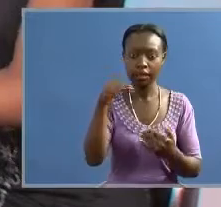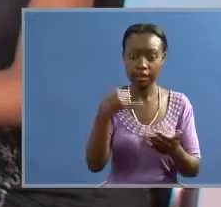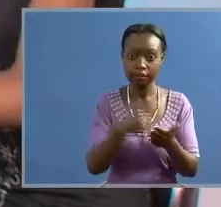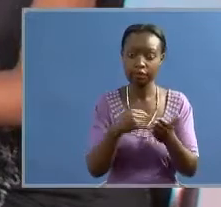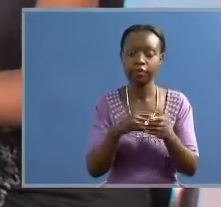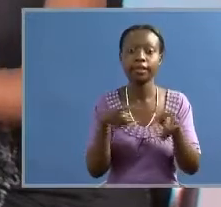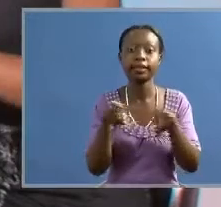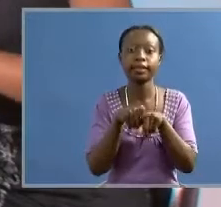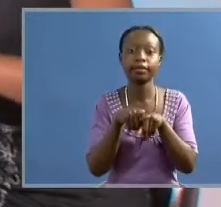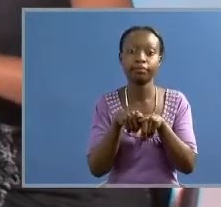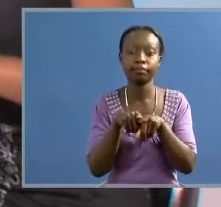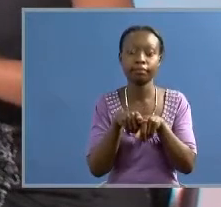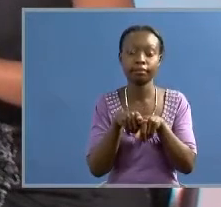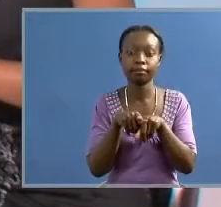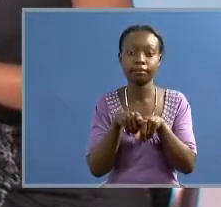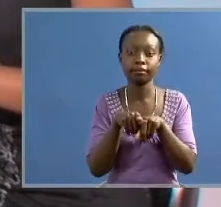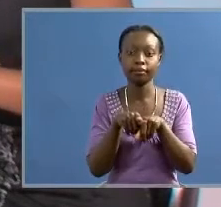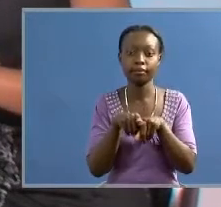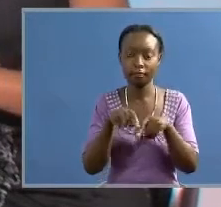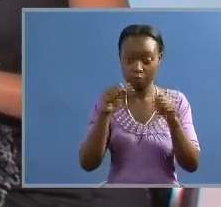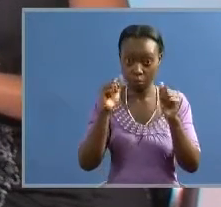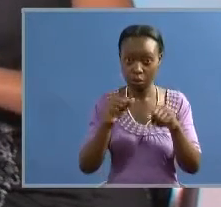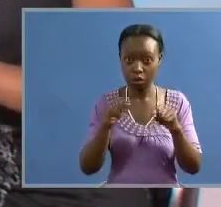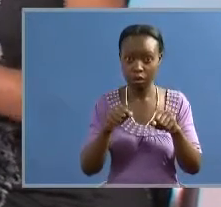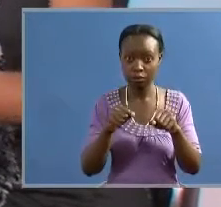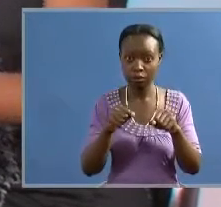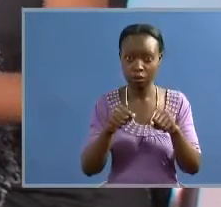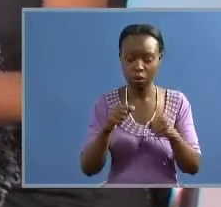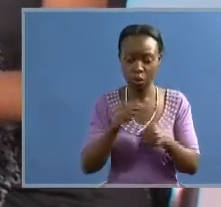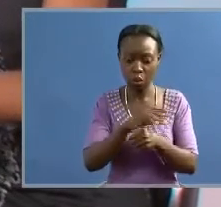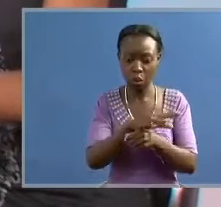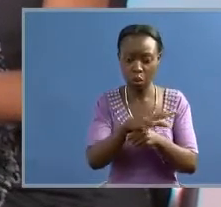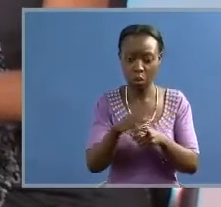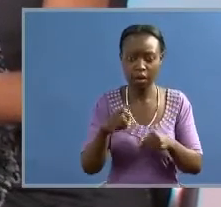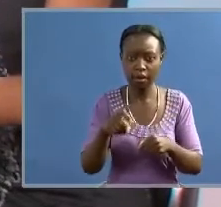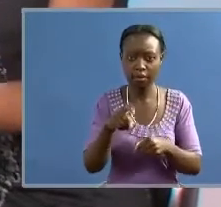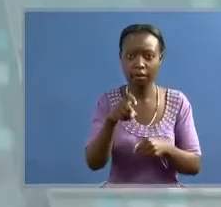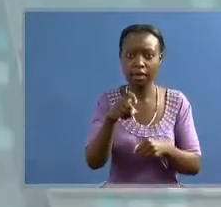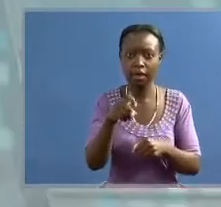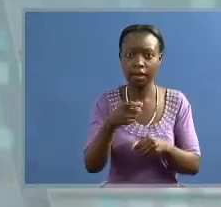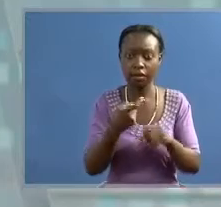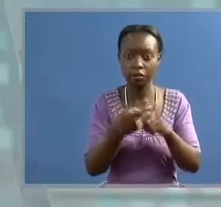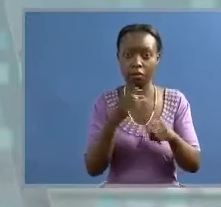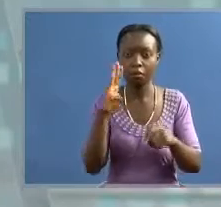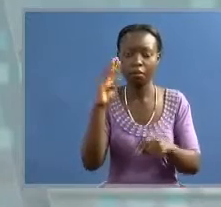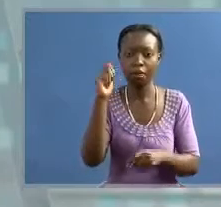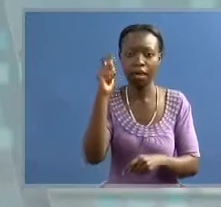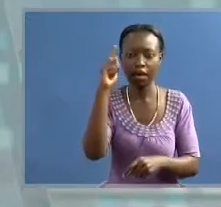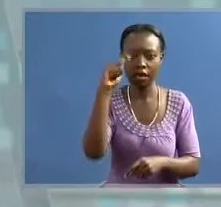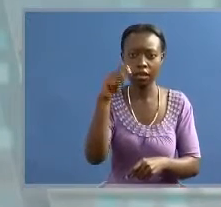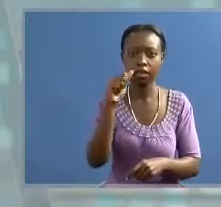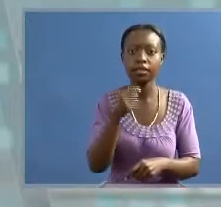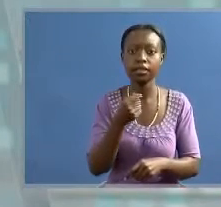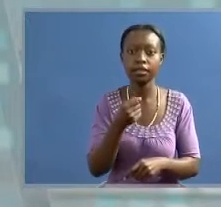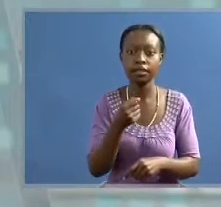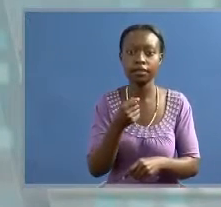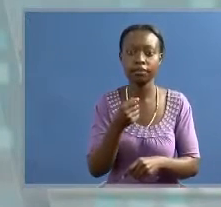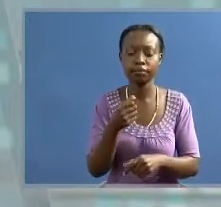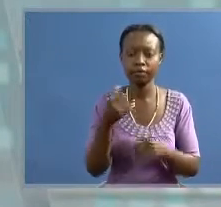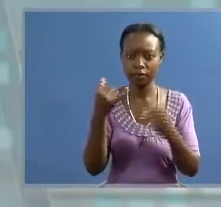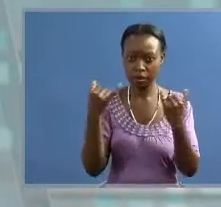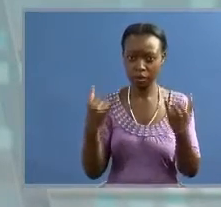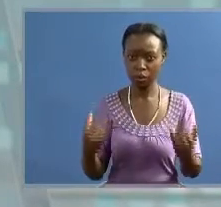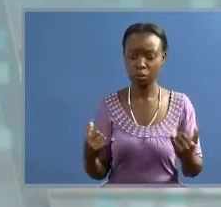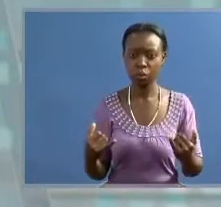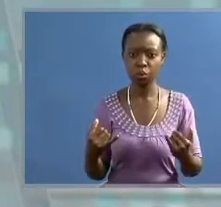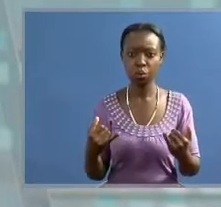it is these bats that must have transmitted the coronavirus to humans. Right. Break down the symptoms of